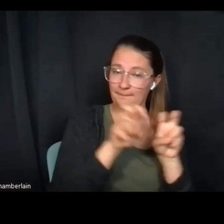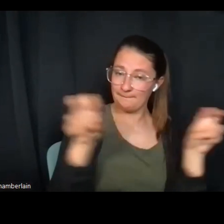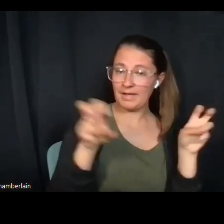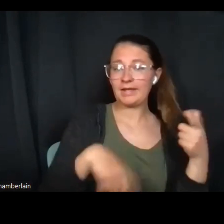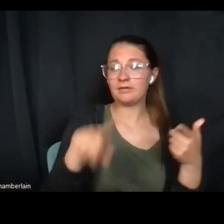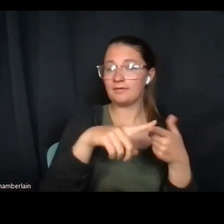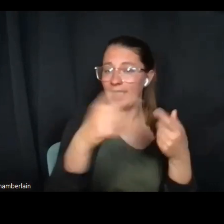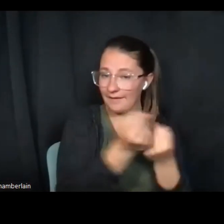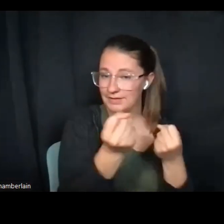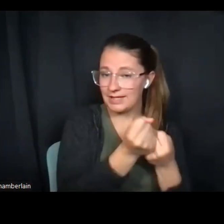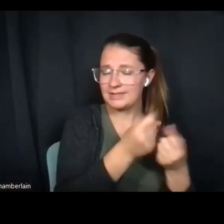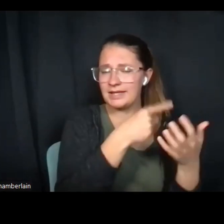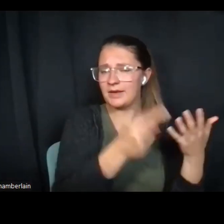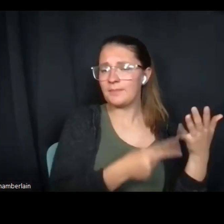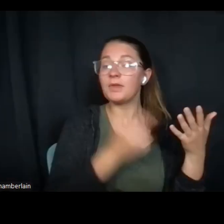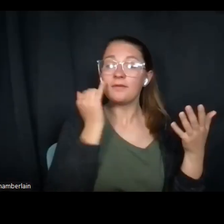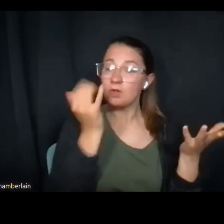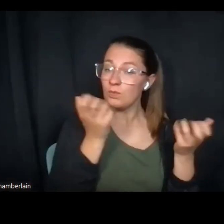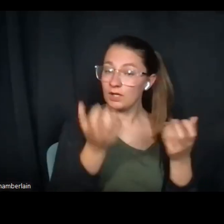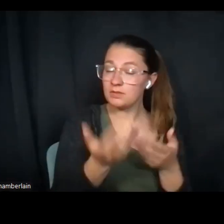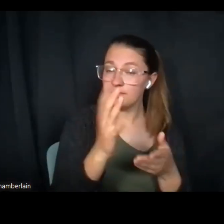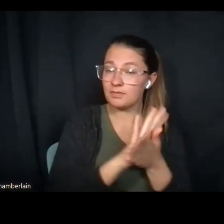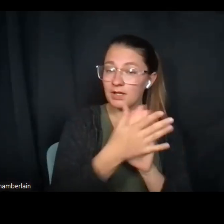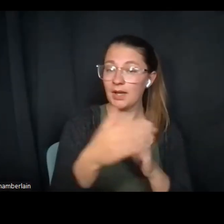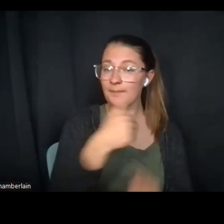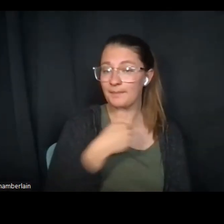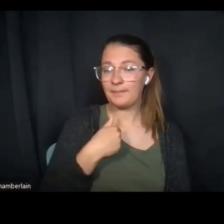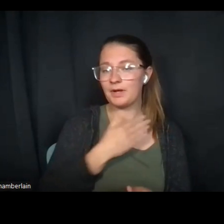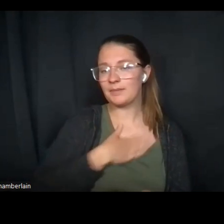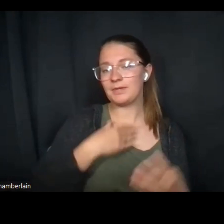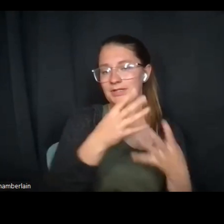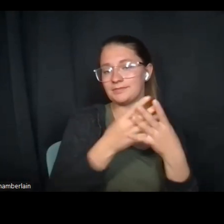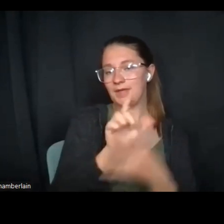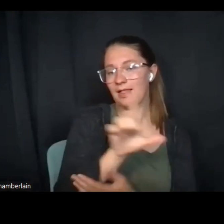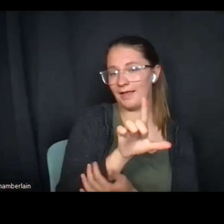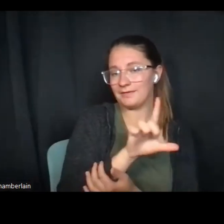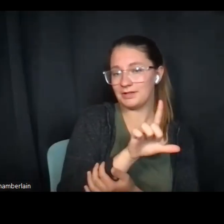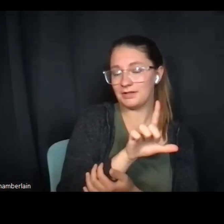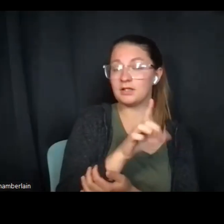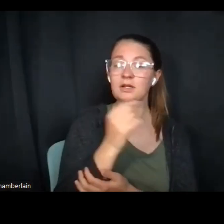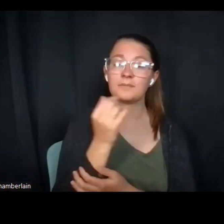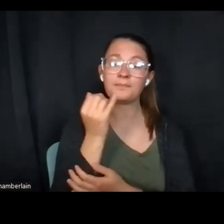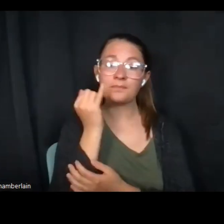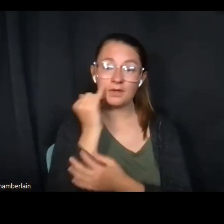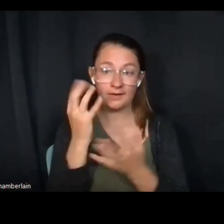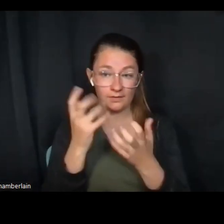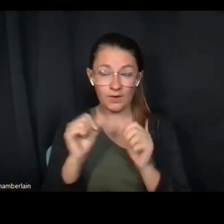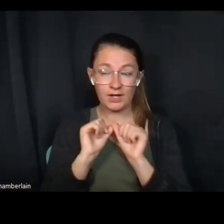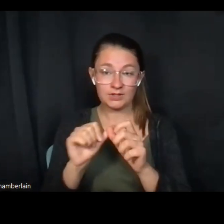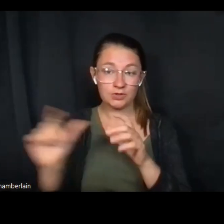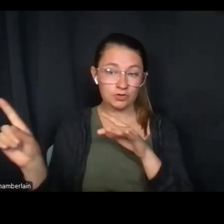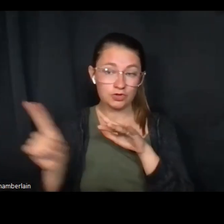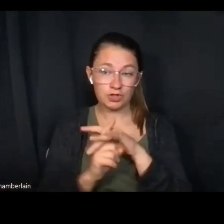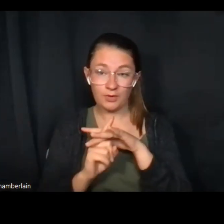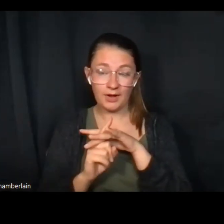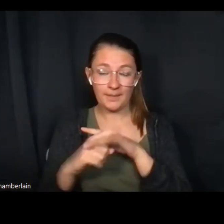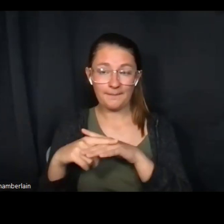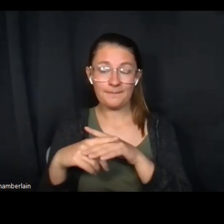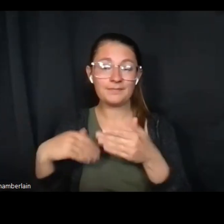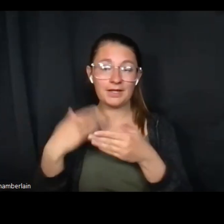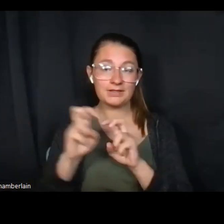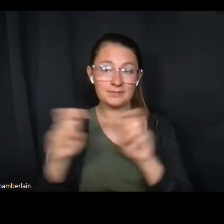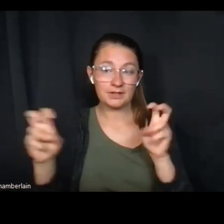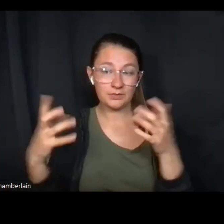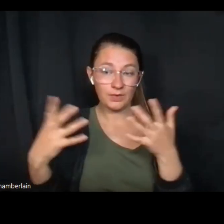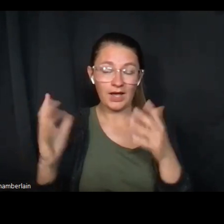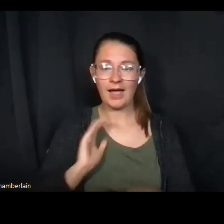a member, please scan the QR code on the left. But if you want to also keep showing up, our next panel is Our Future,